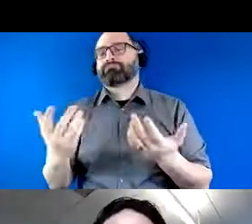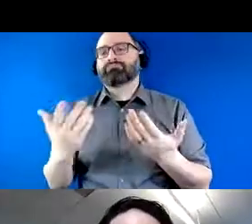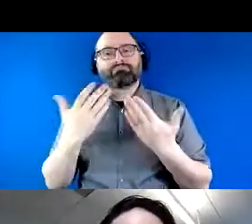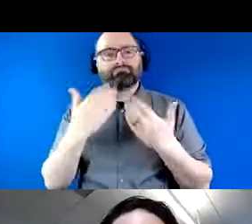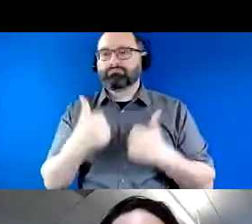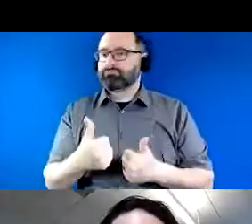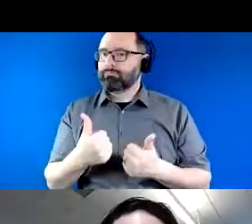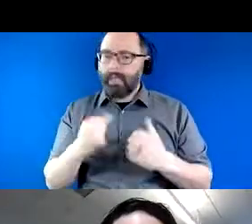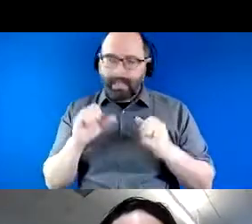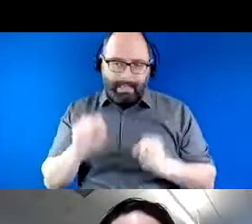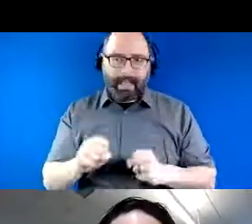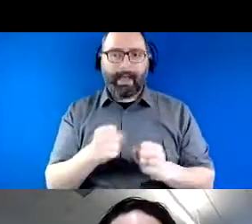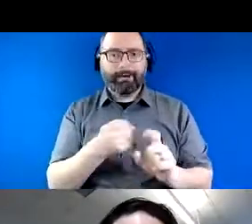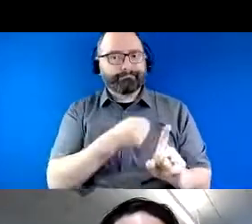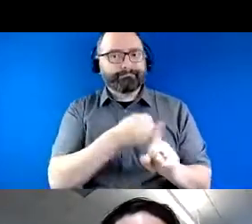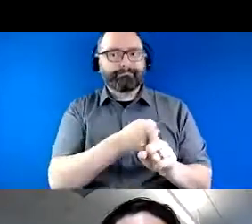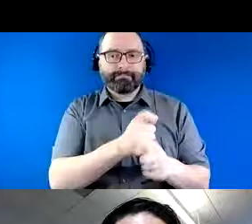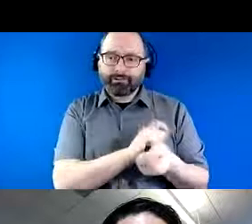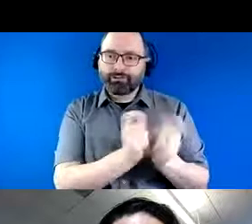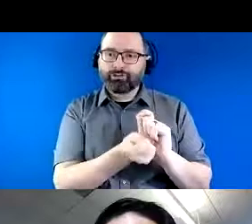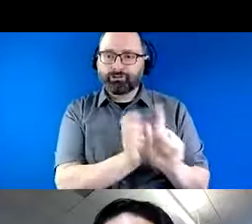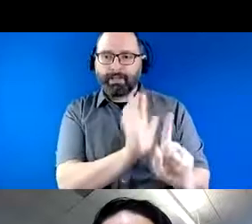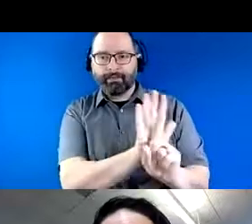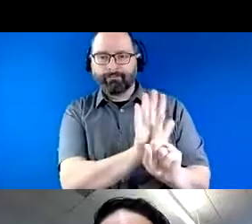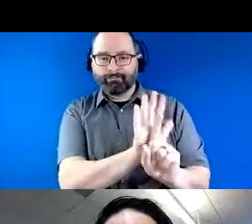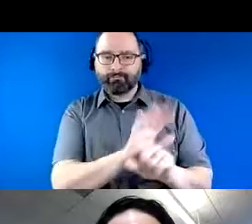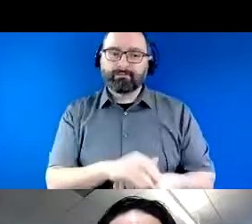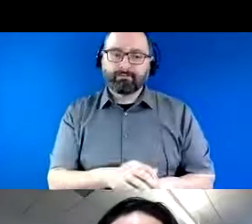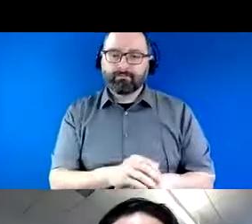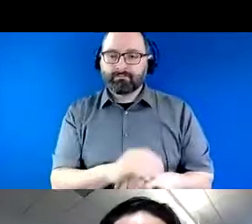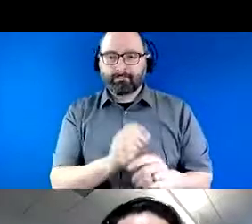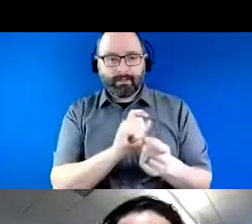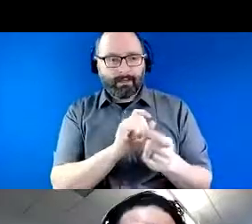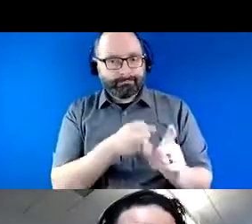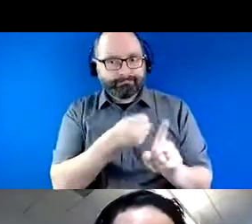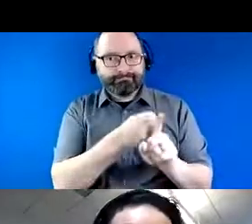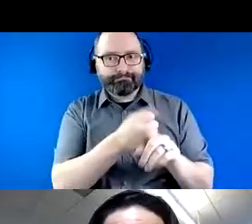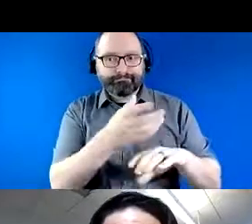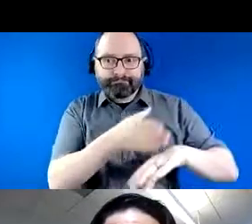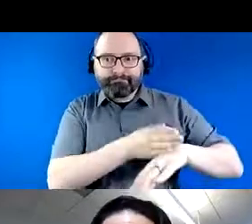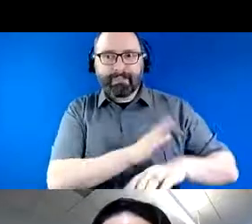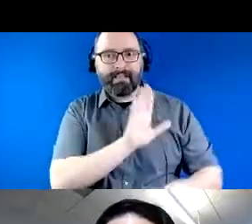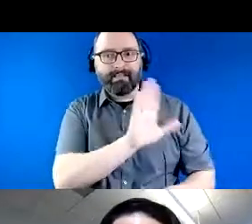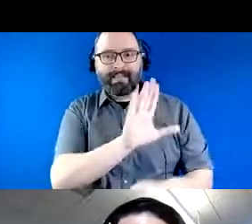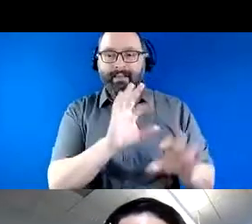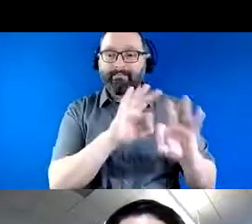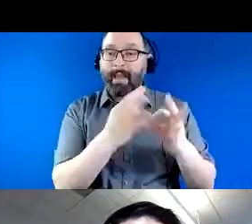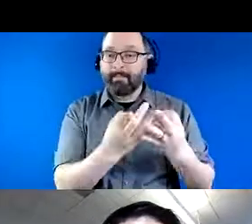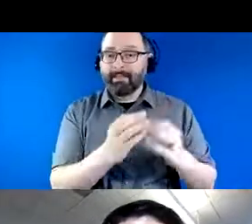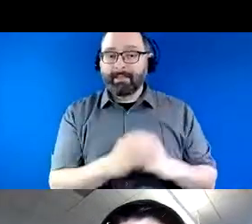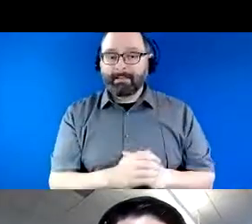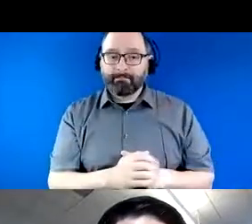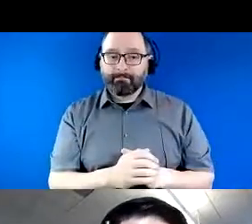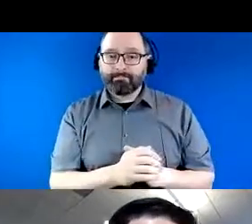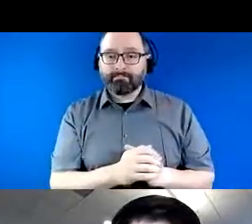position to make a change, an impact on that family, that diet, patient,